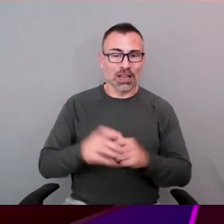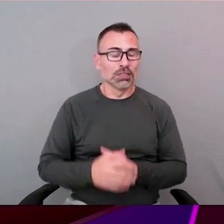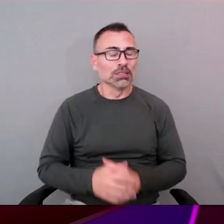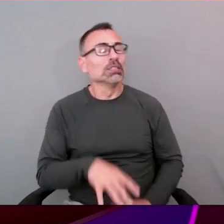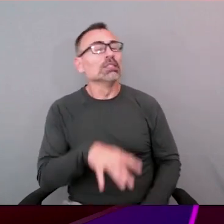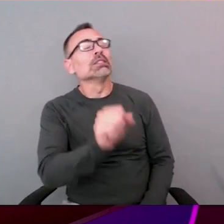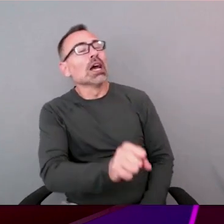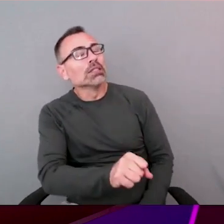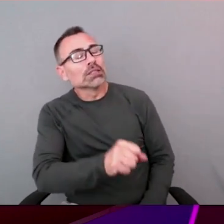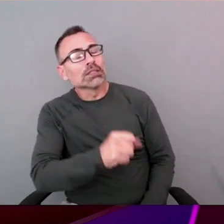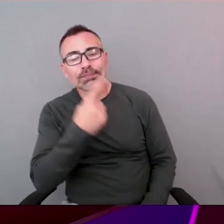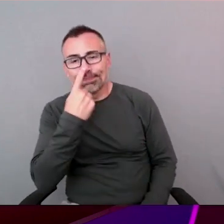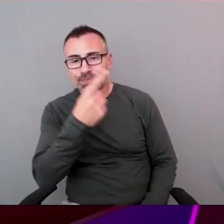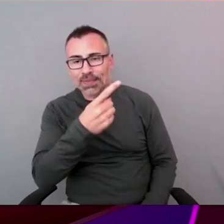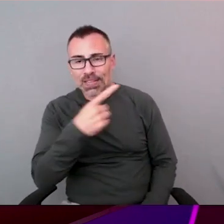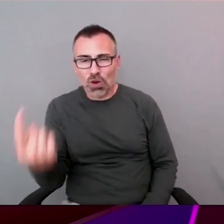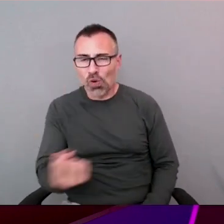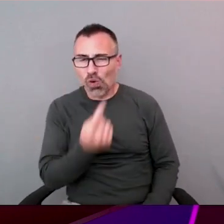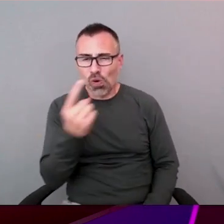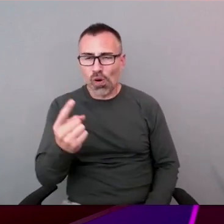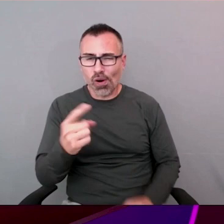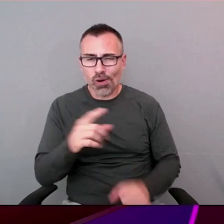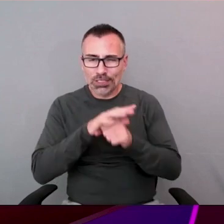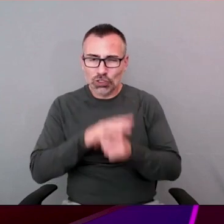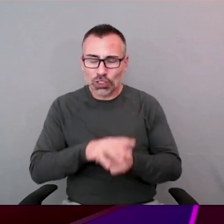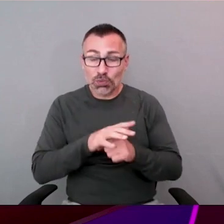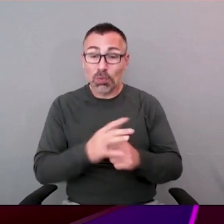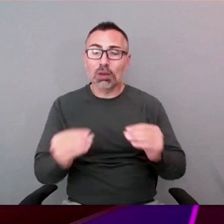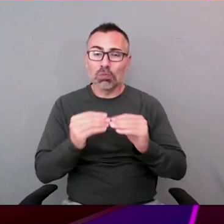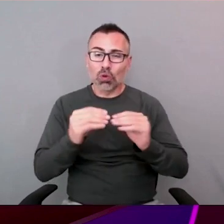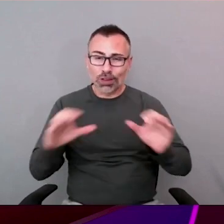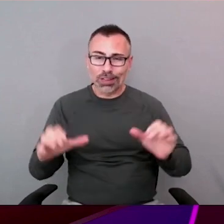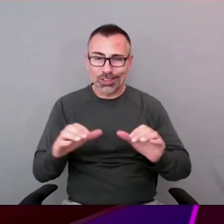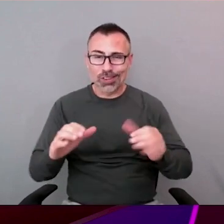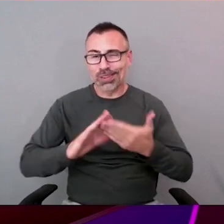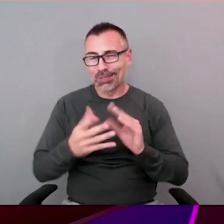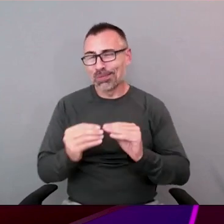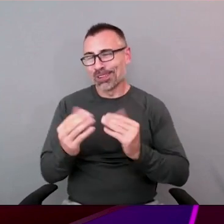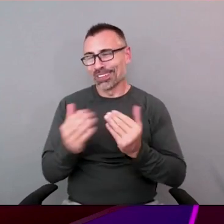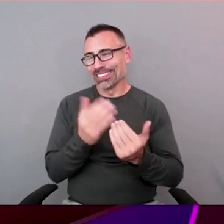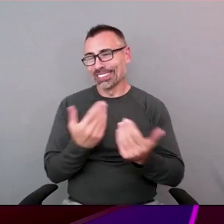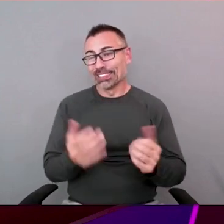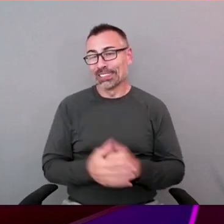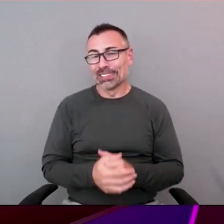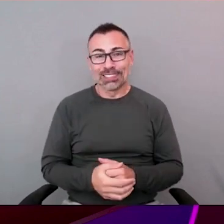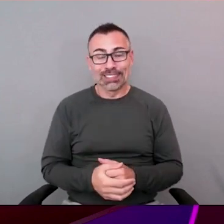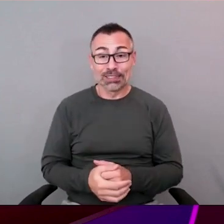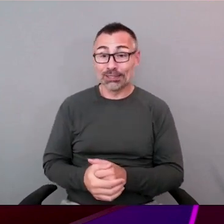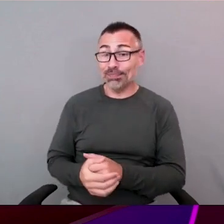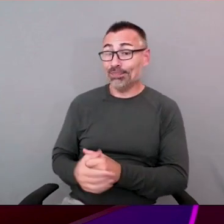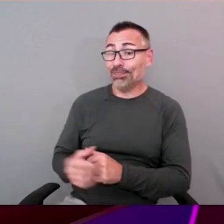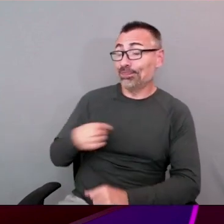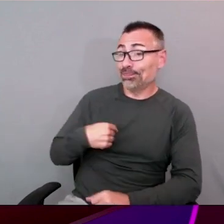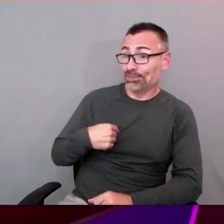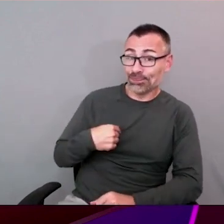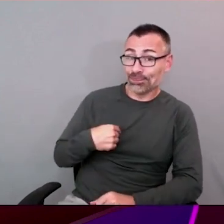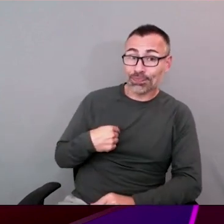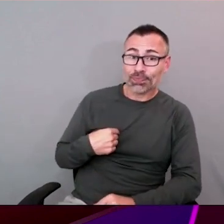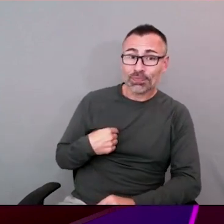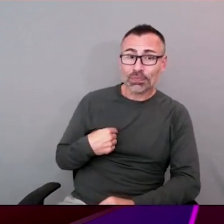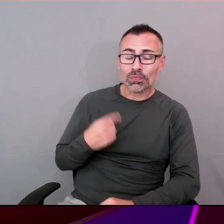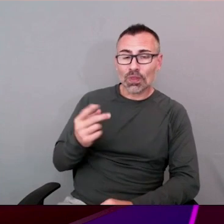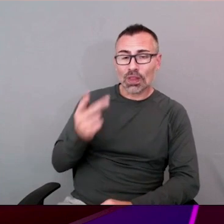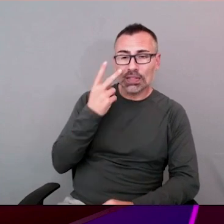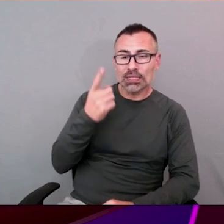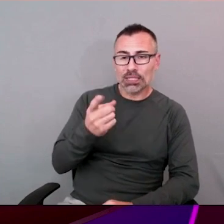Yeah. It does get easier the more you do, but yeah. You said that. Yeah. So for me, what we can see here is we have our